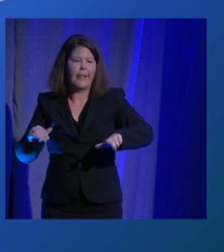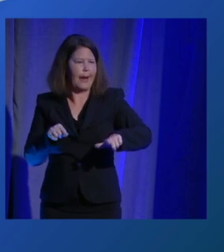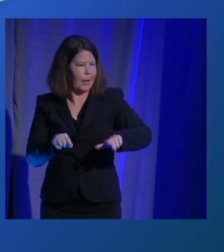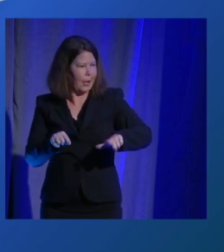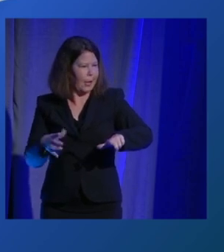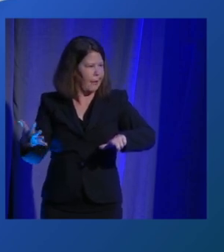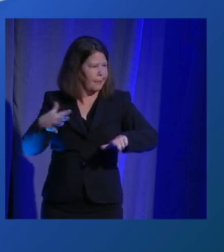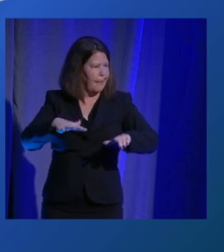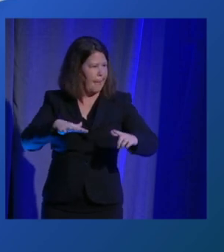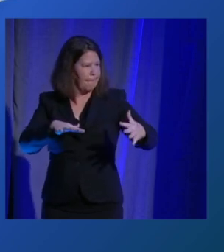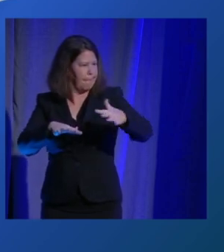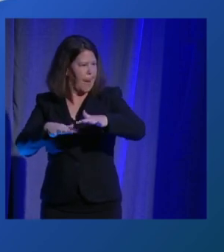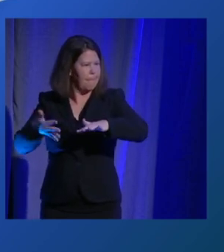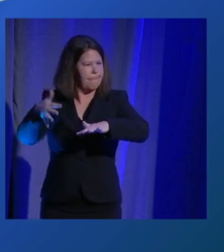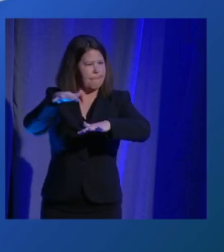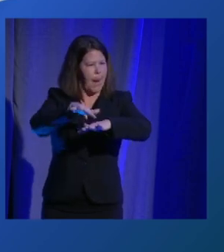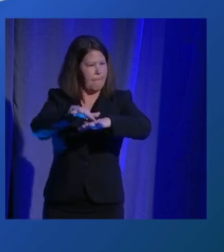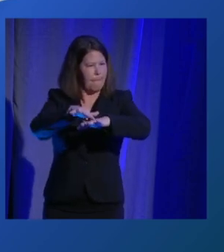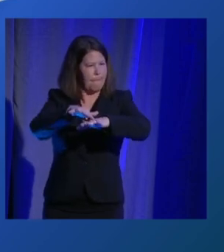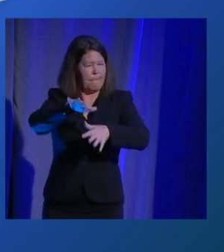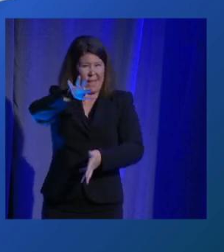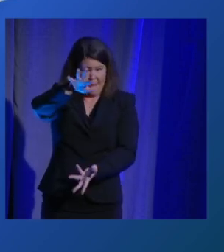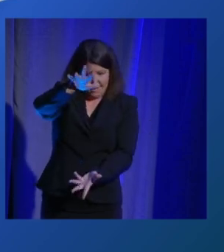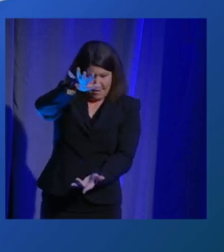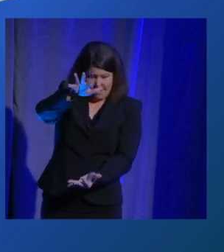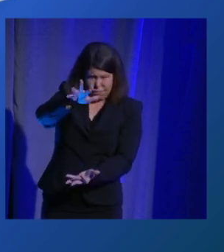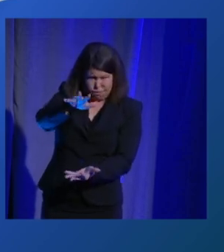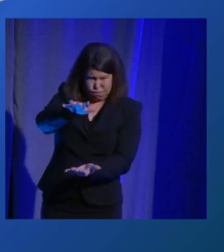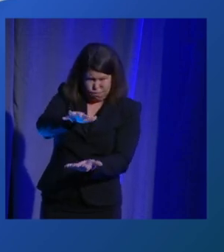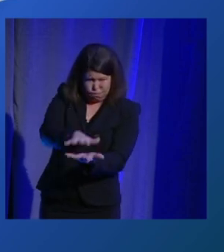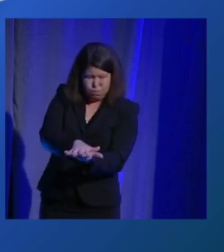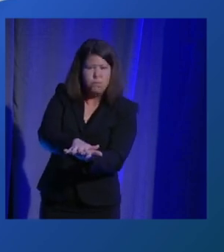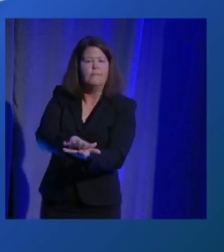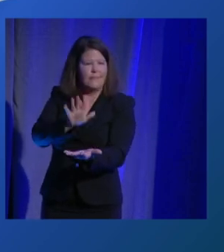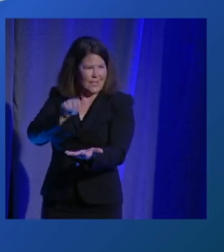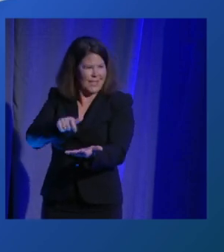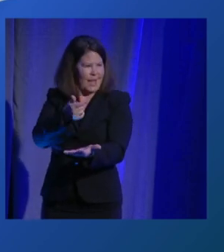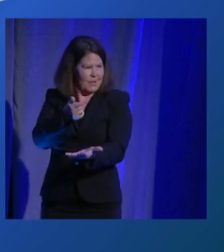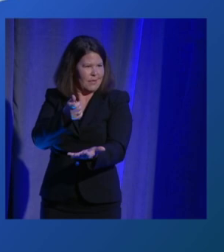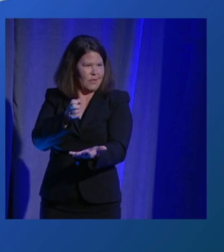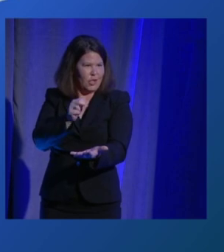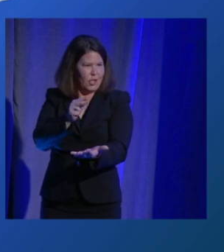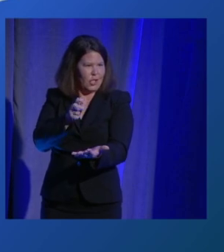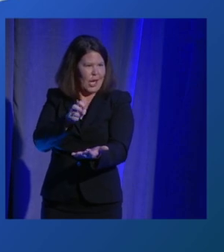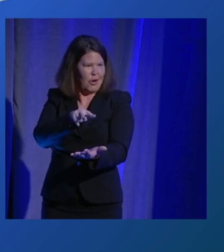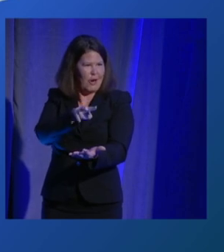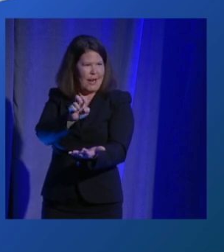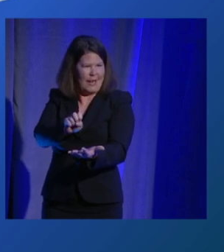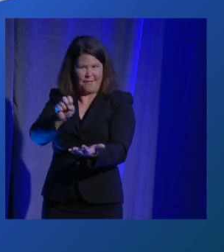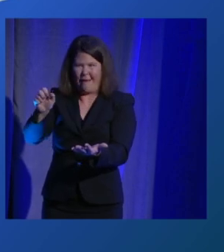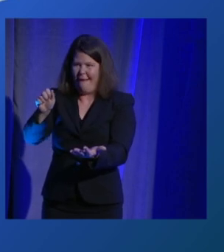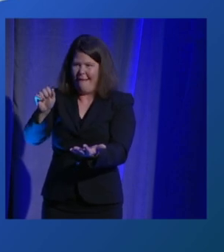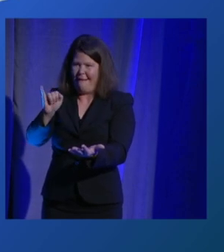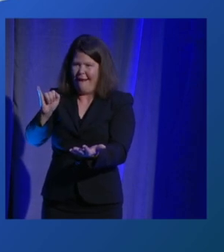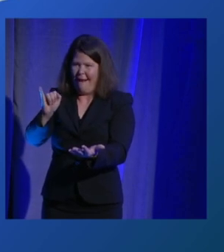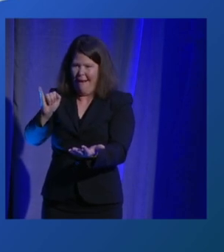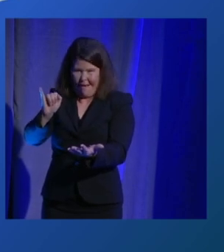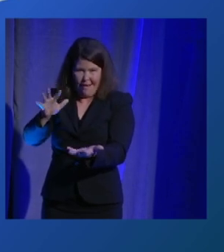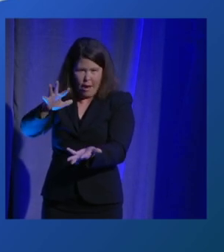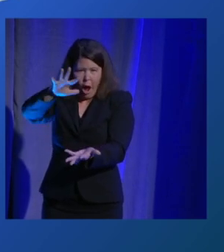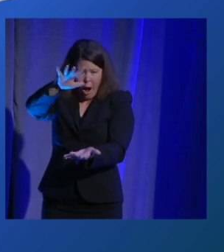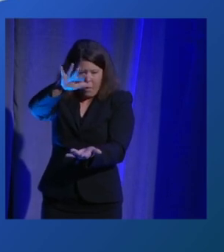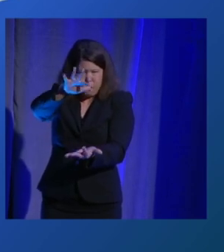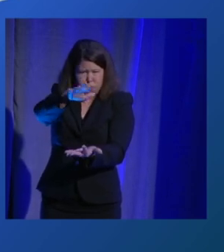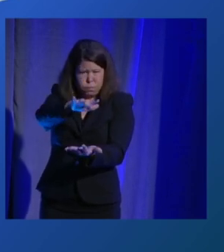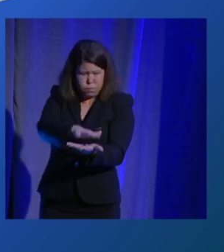do it takes that stack and munges it all together into stew that potentially can give you